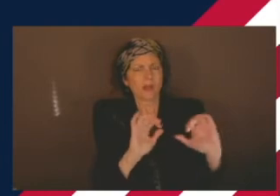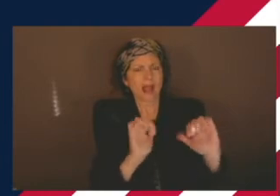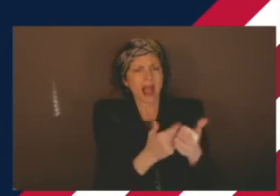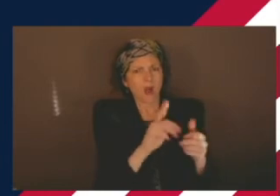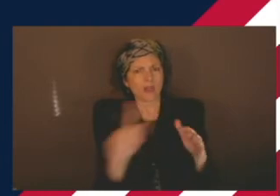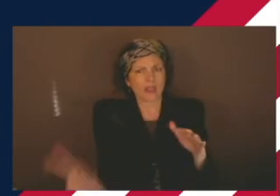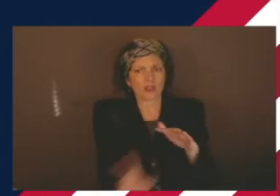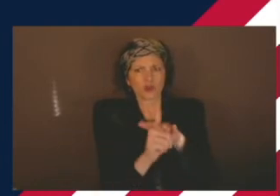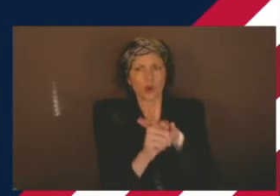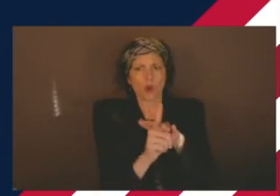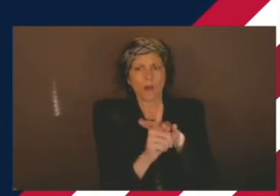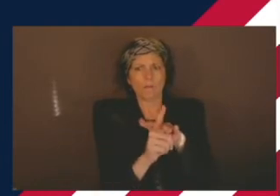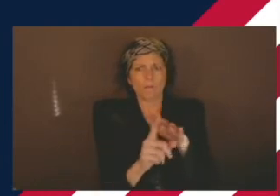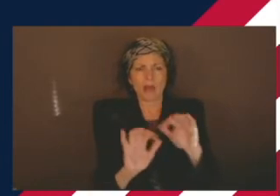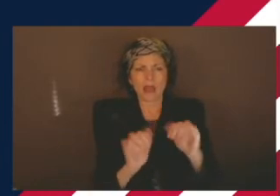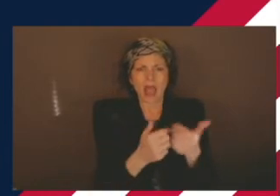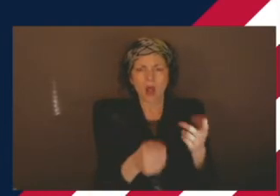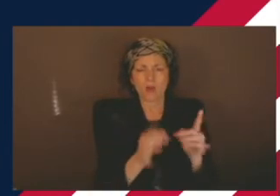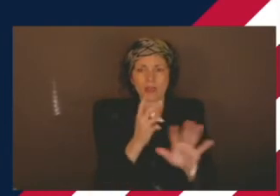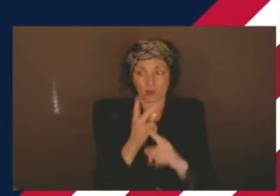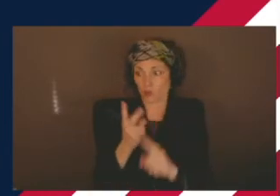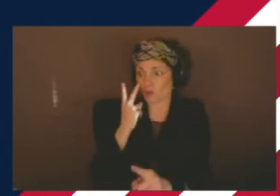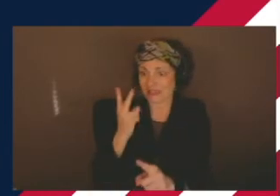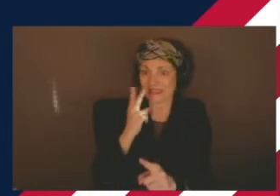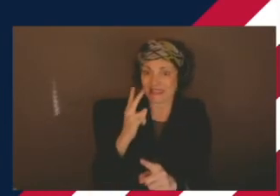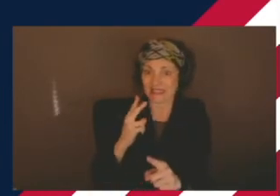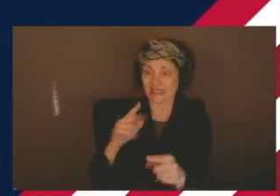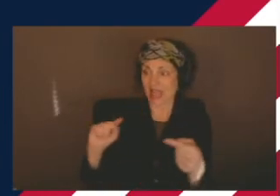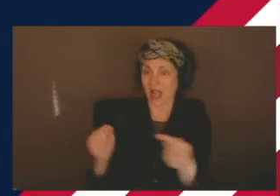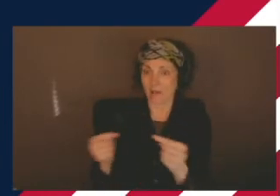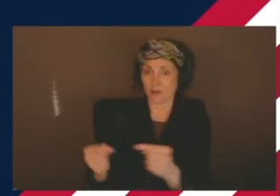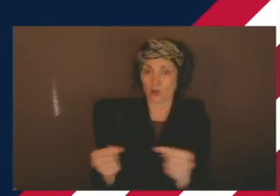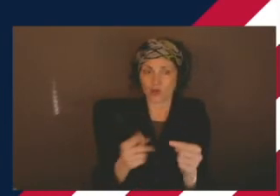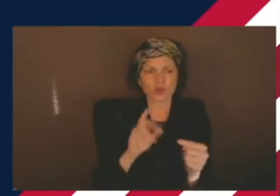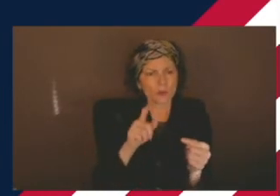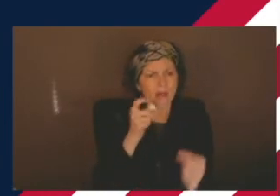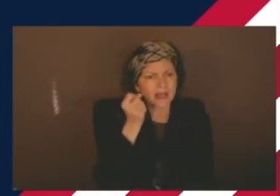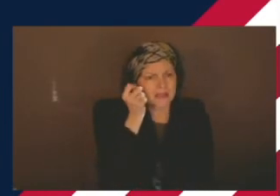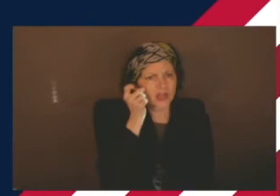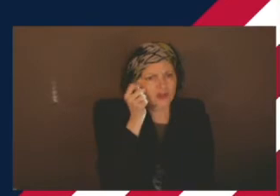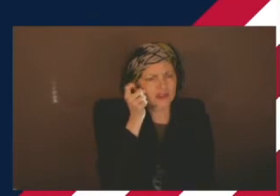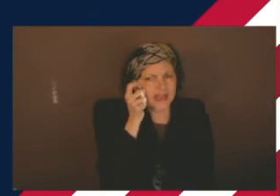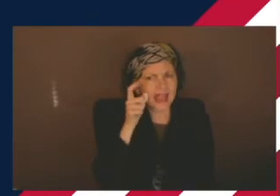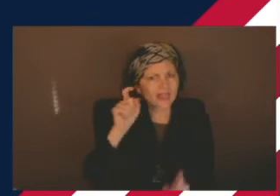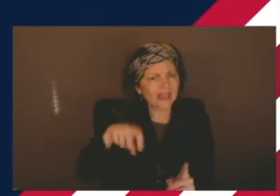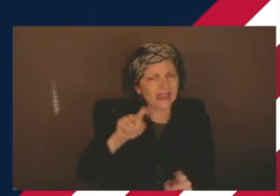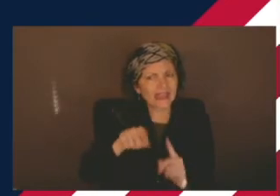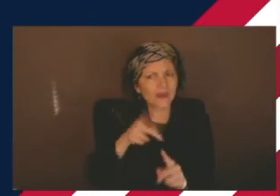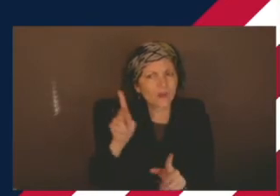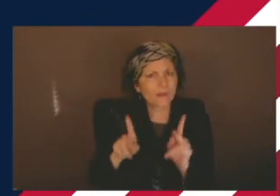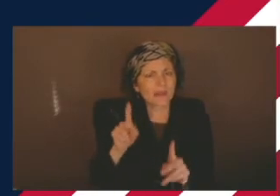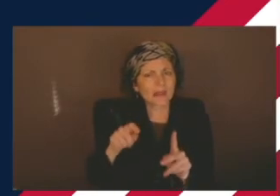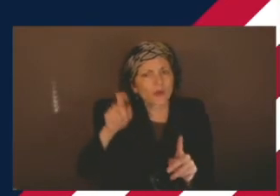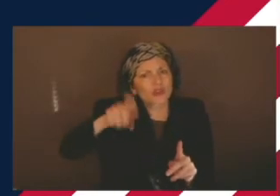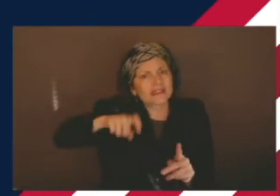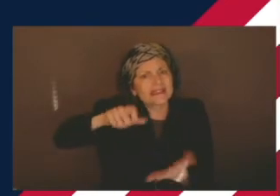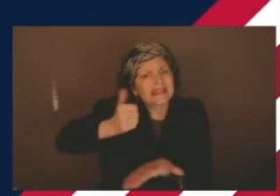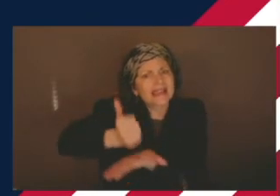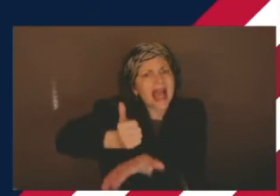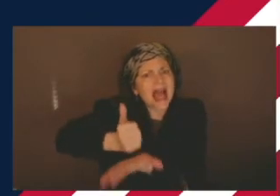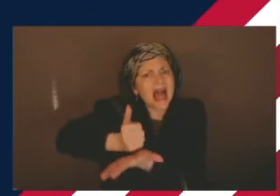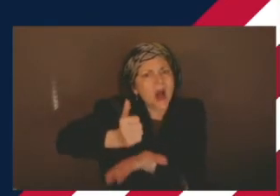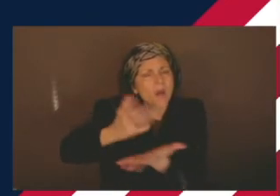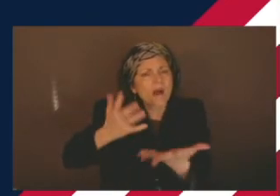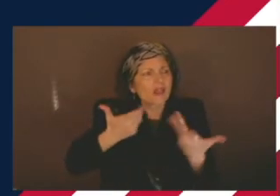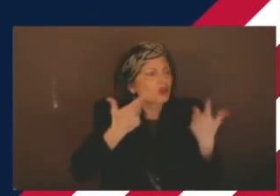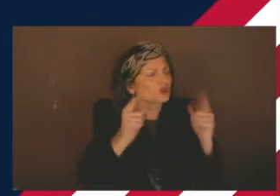a situation where there's abuse, but also to understand the need and the cry for help and victimization. So it